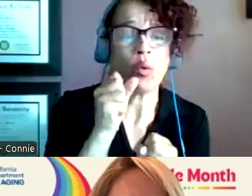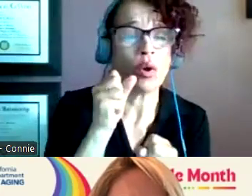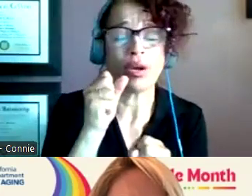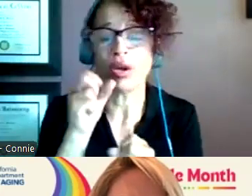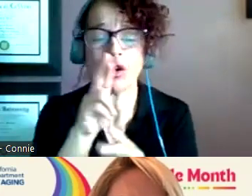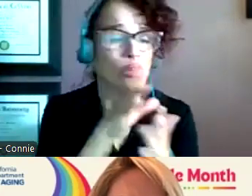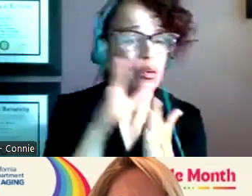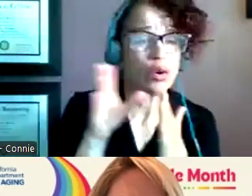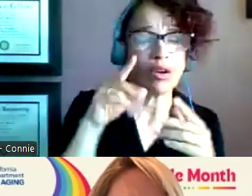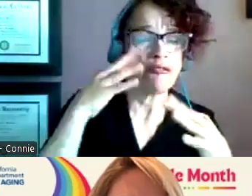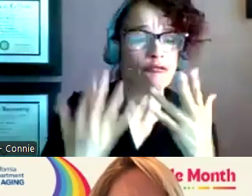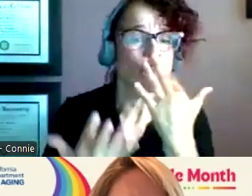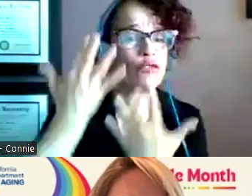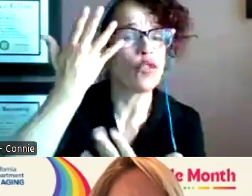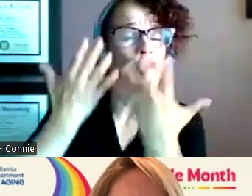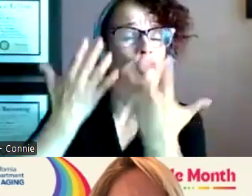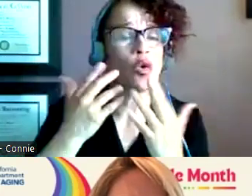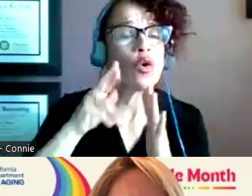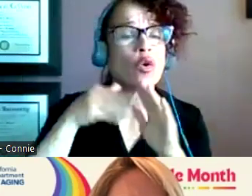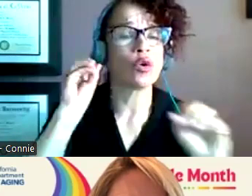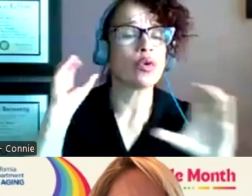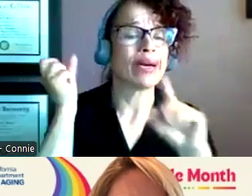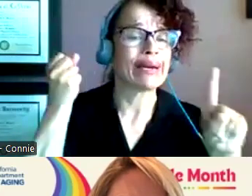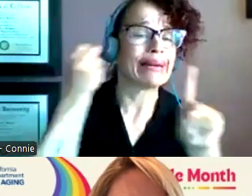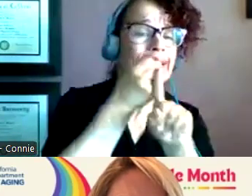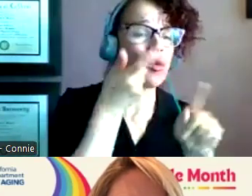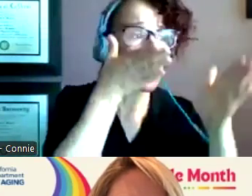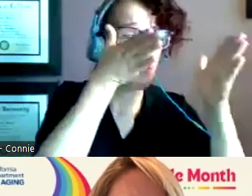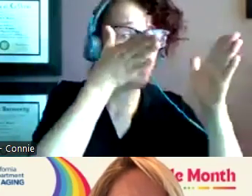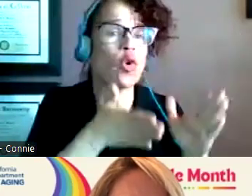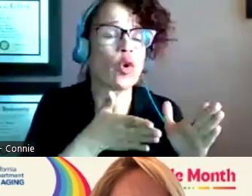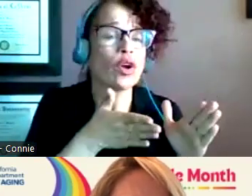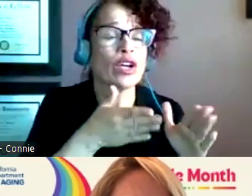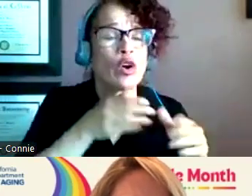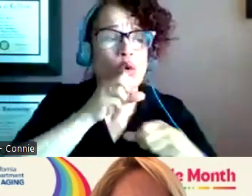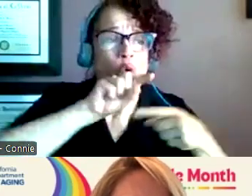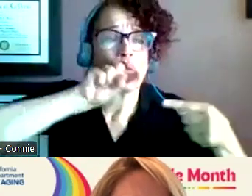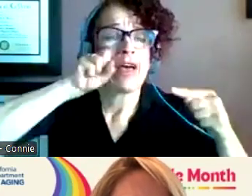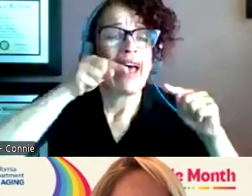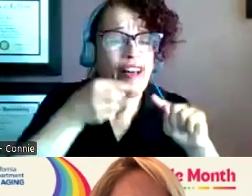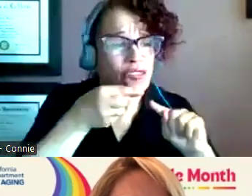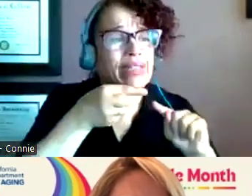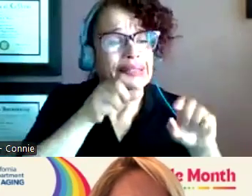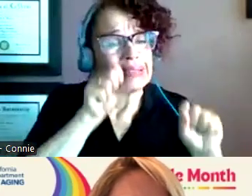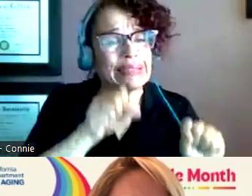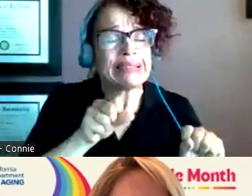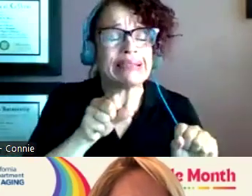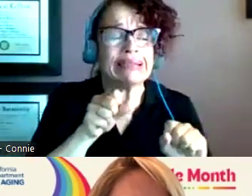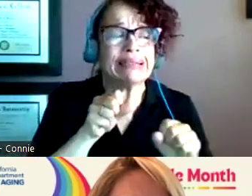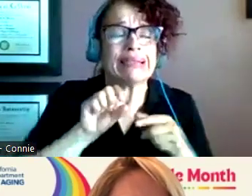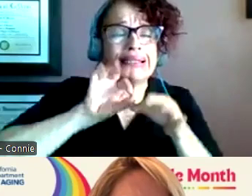Marine inadvertently fires even a rubber bullet and hits someone, and what the effect of that can be. And it just tears my